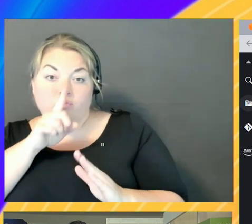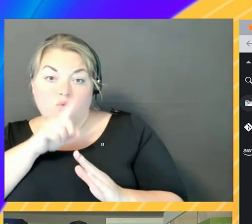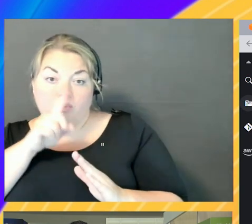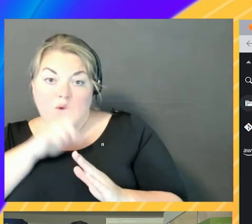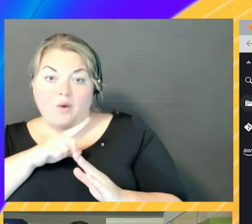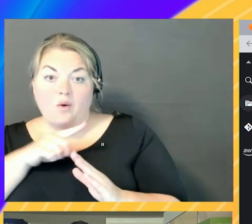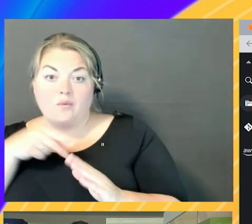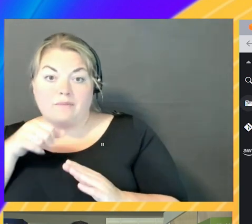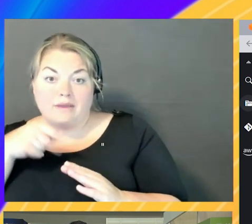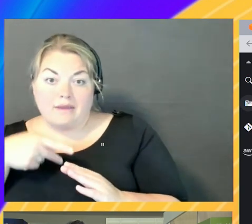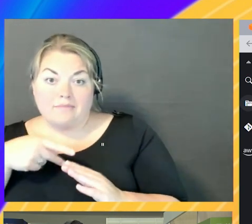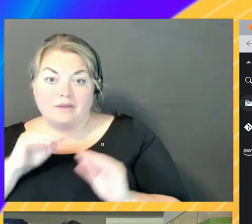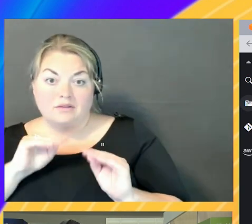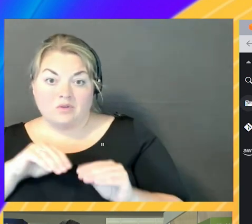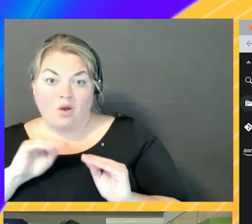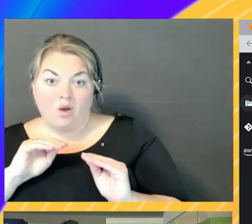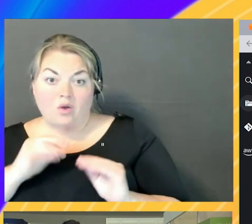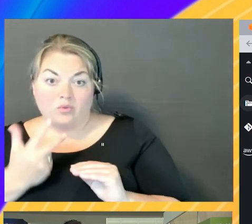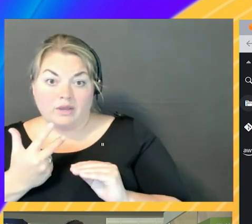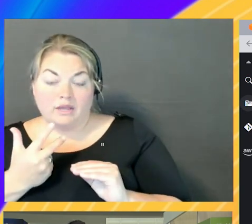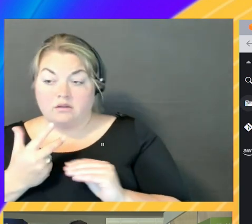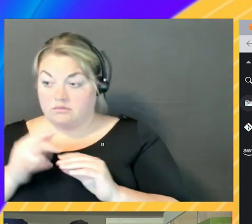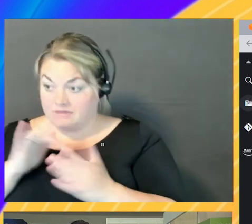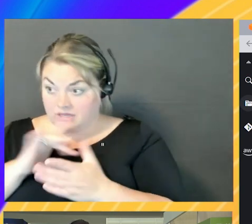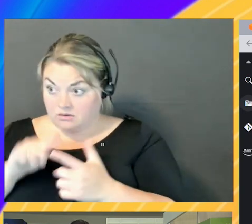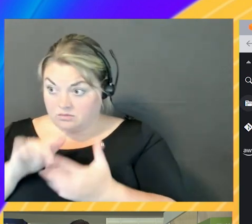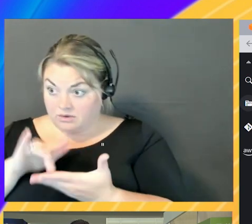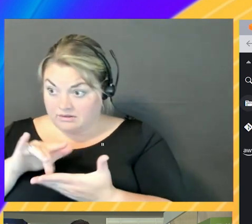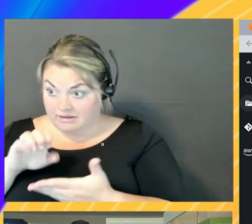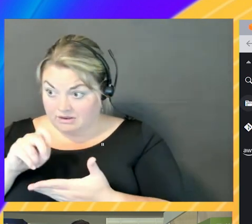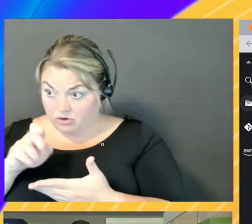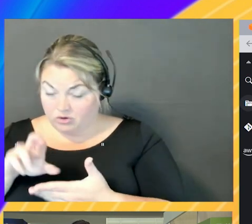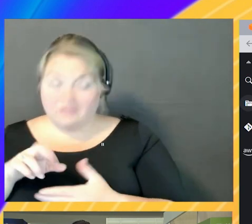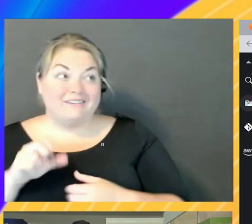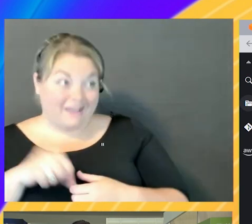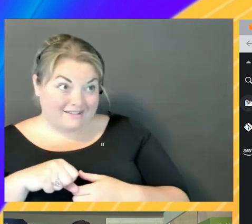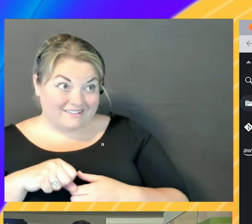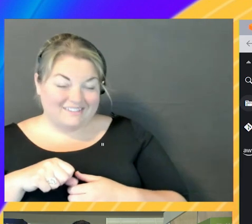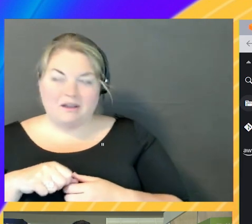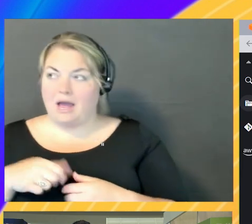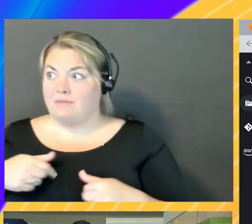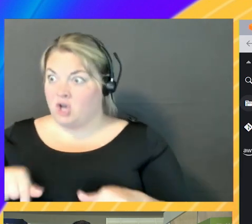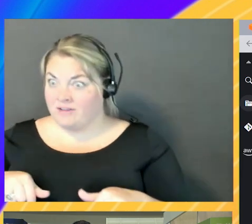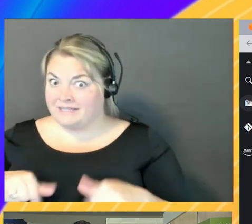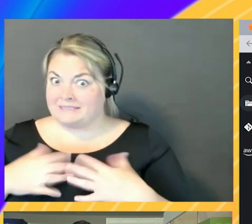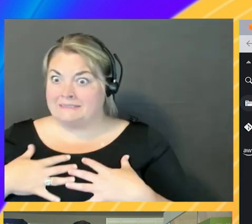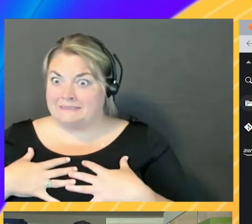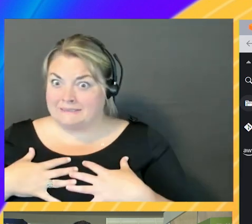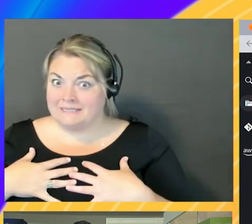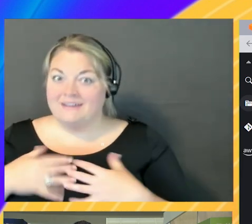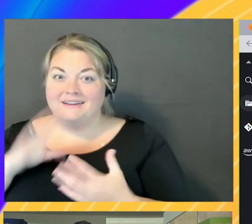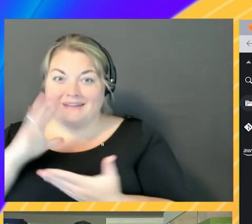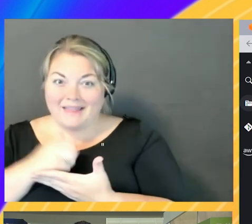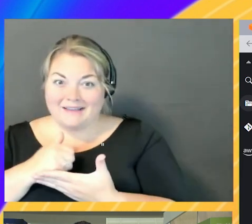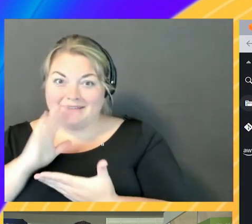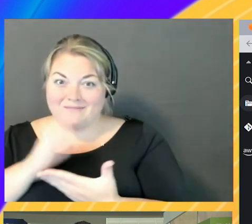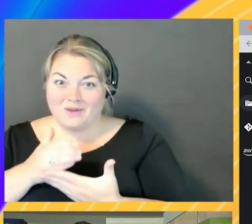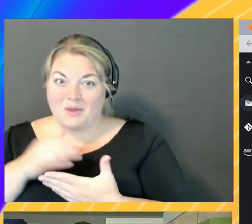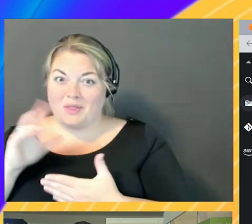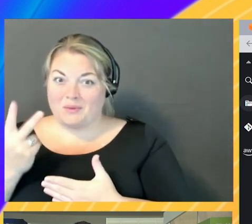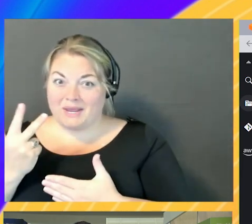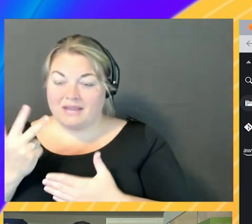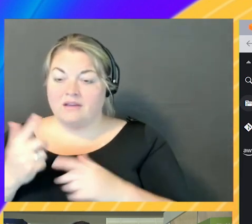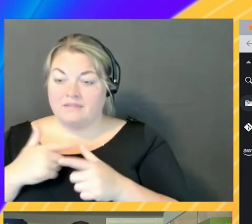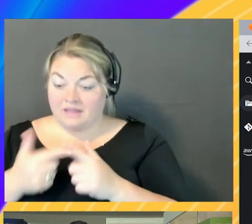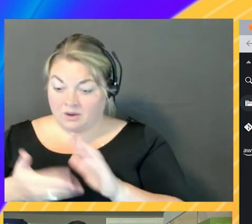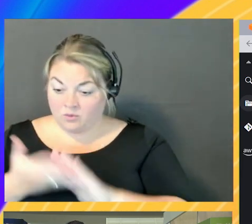the command here, okay? Just hit enter. Yep. So nervous. Collecting boto3. Okay, you're running pip. You